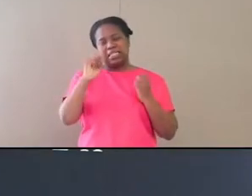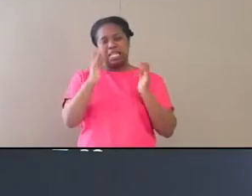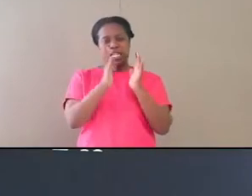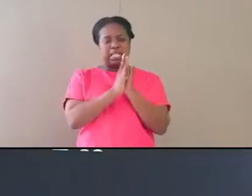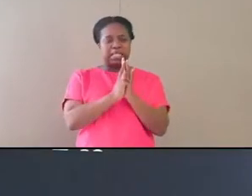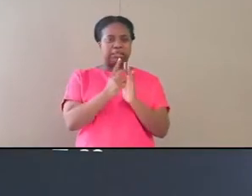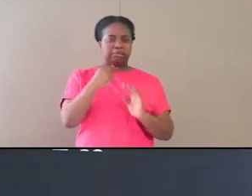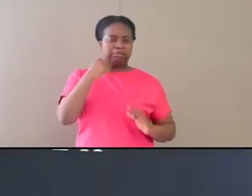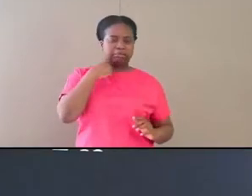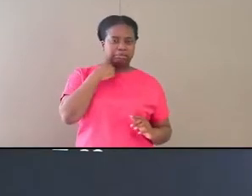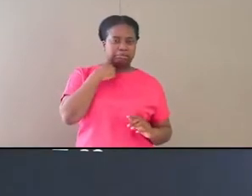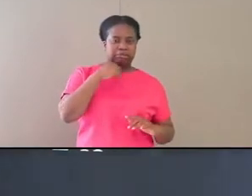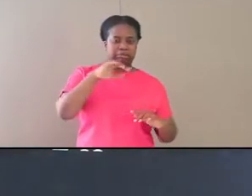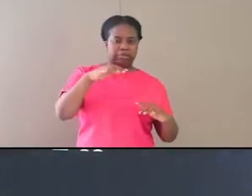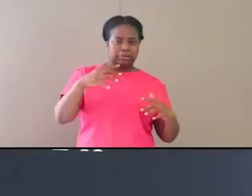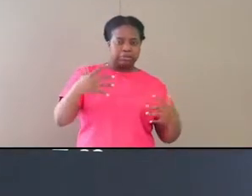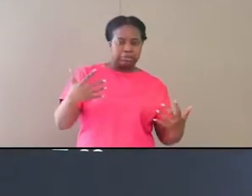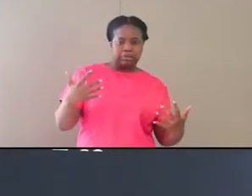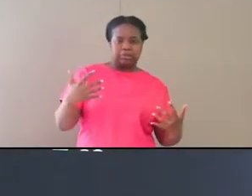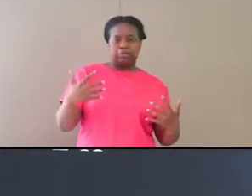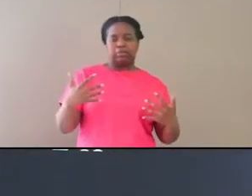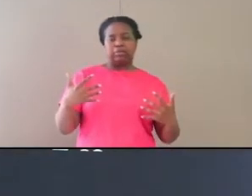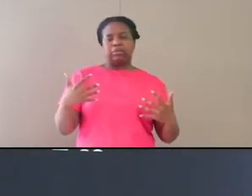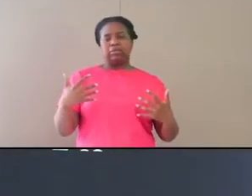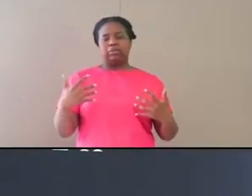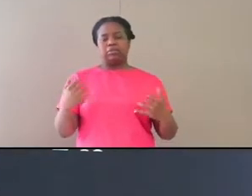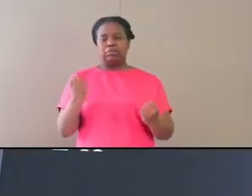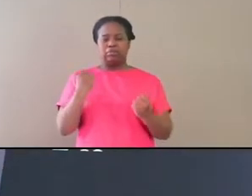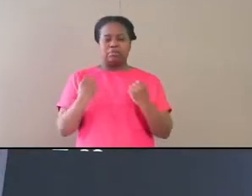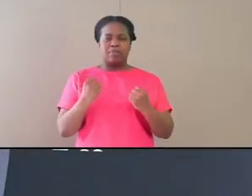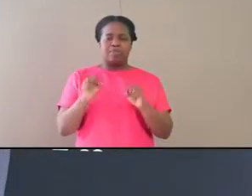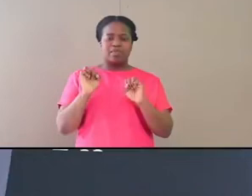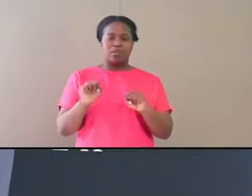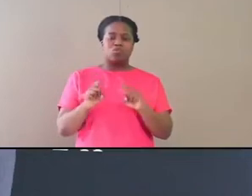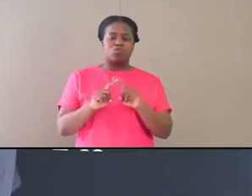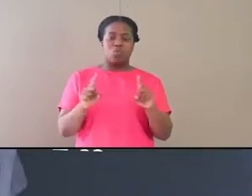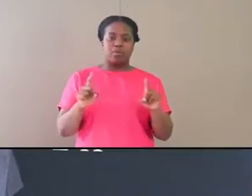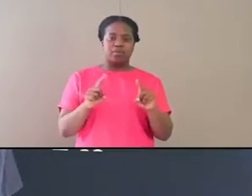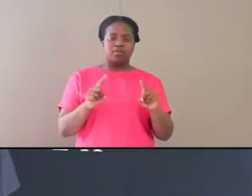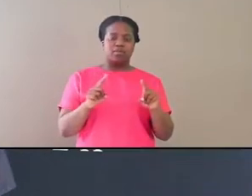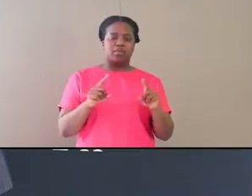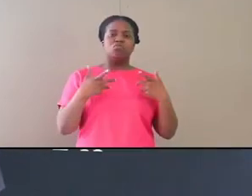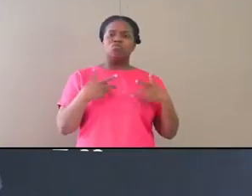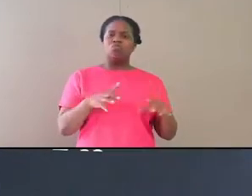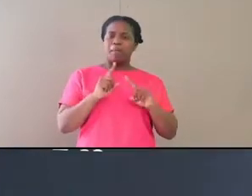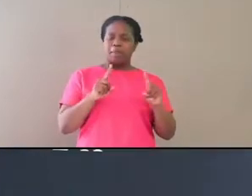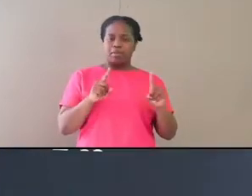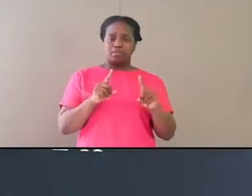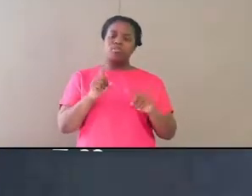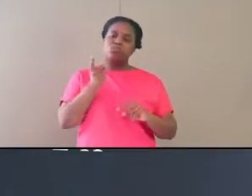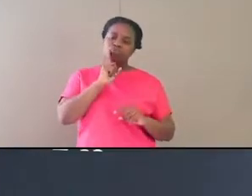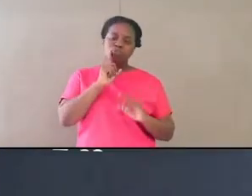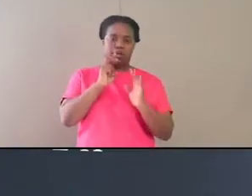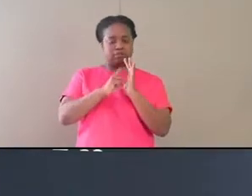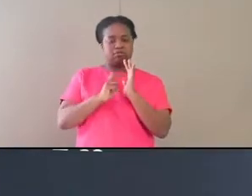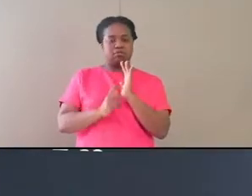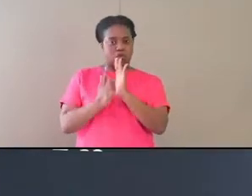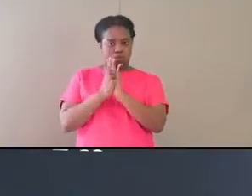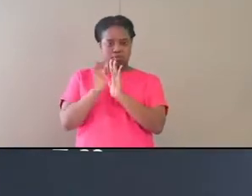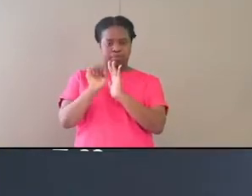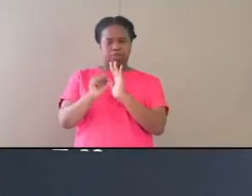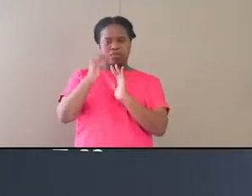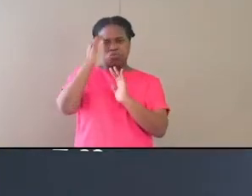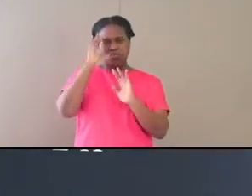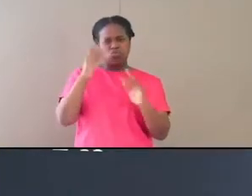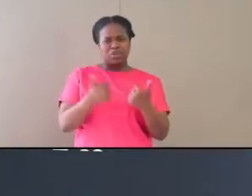debacle of the insourcing of grant payments. So we mustn't also rest on our laurels, you know. I know that there's been some challenges